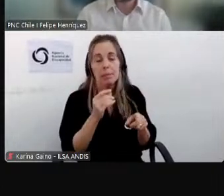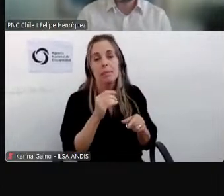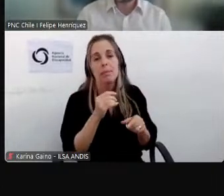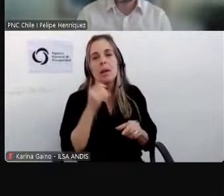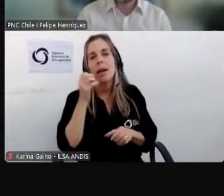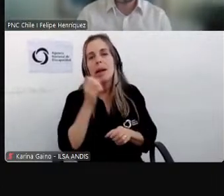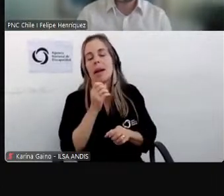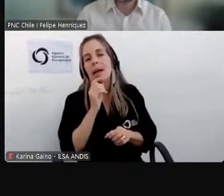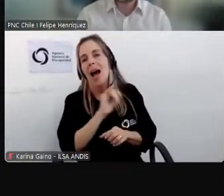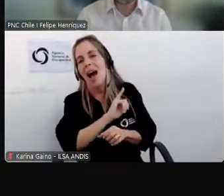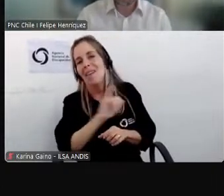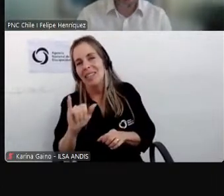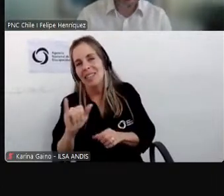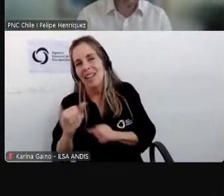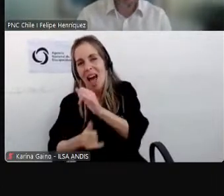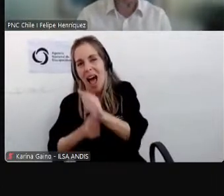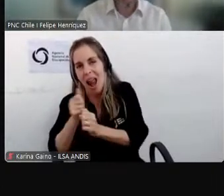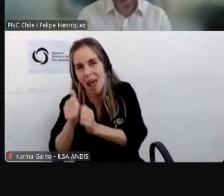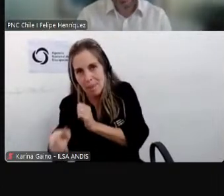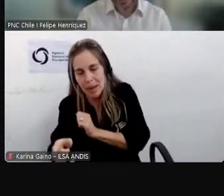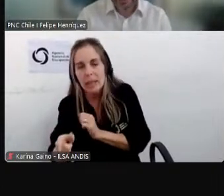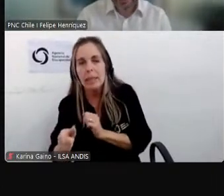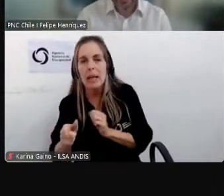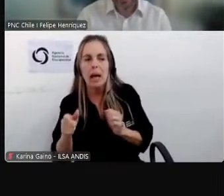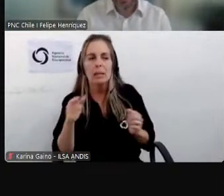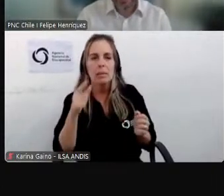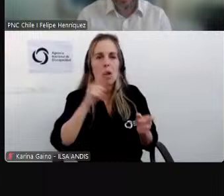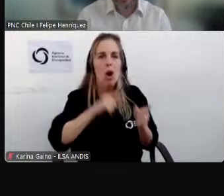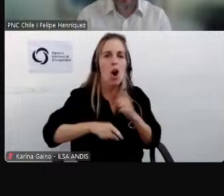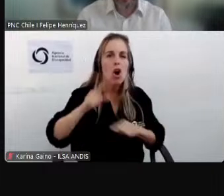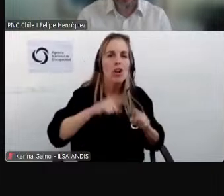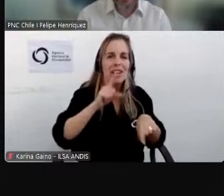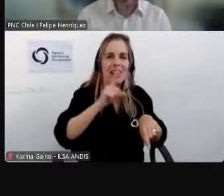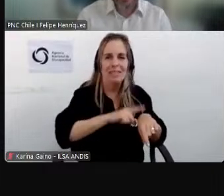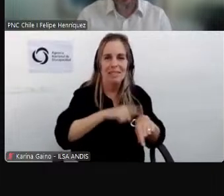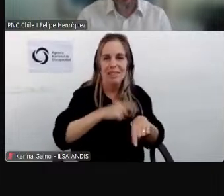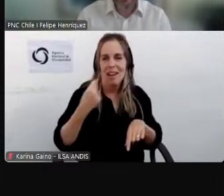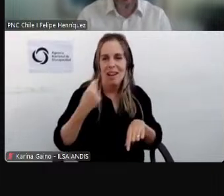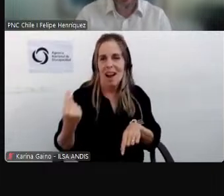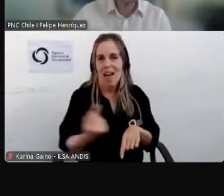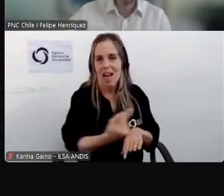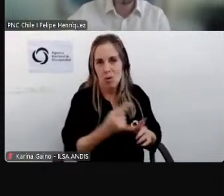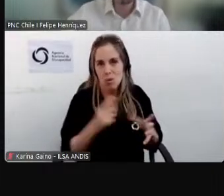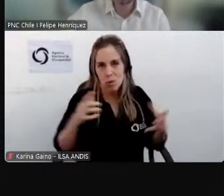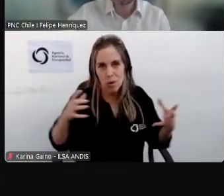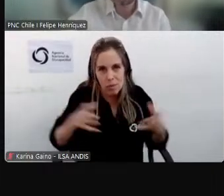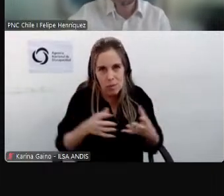A notice is sent to the company, if appropriate.